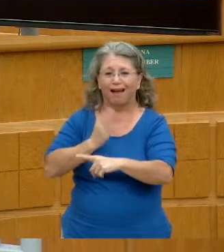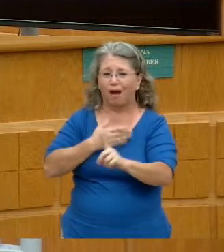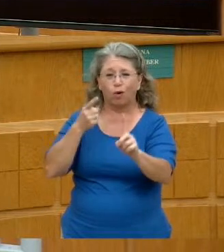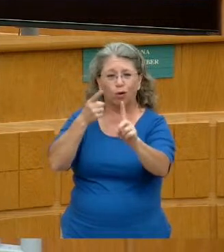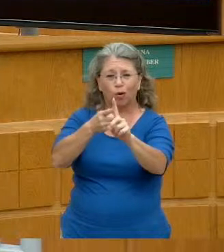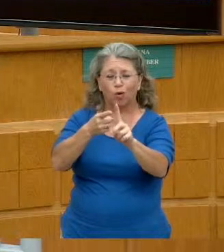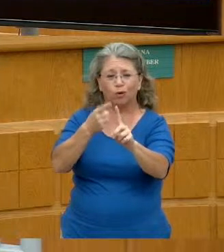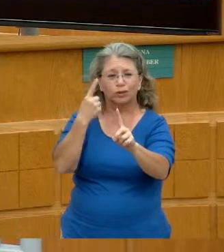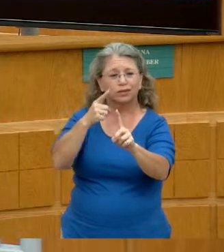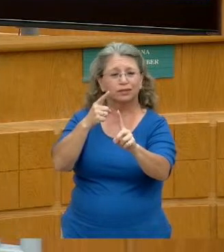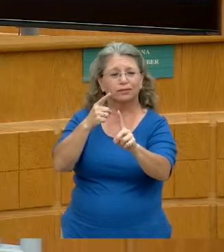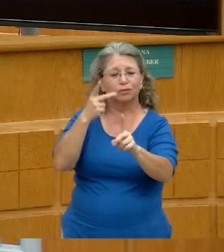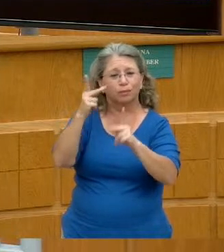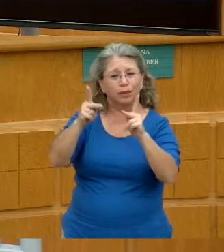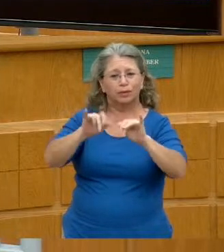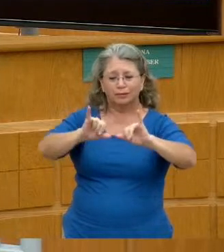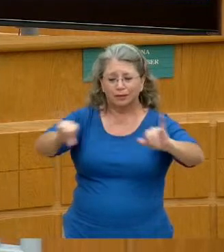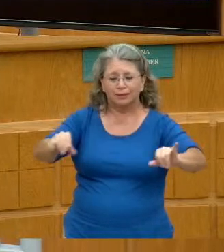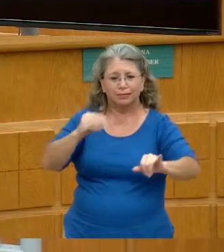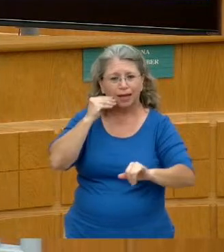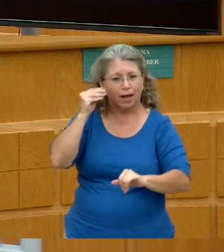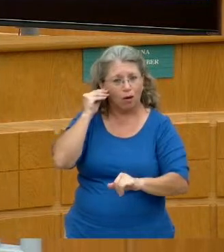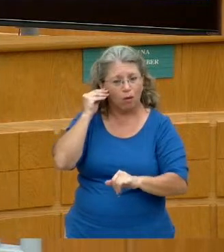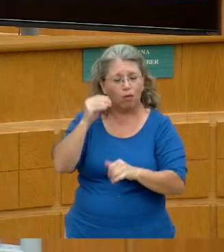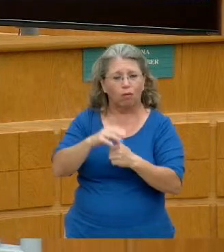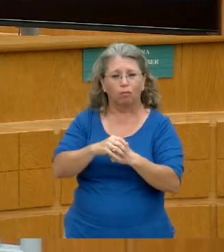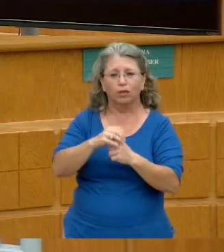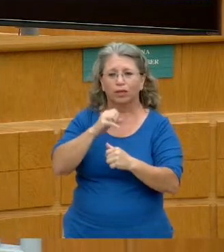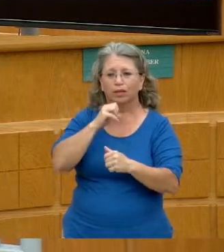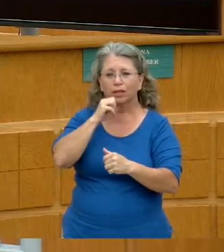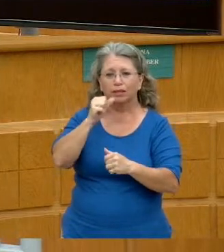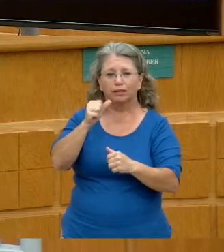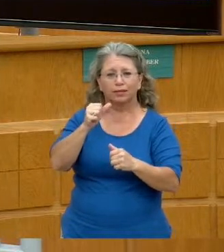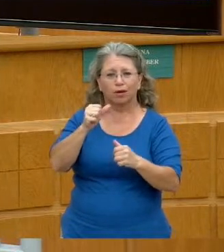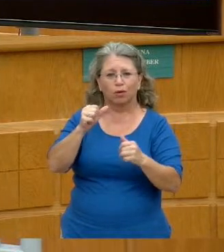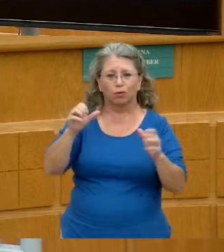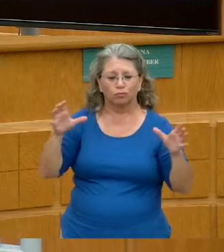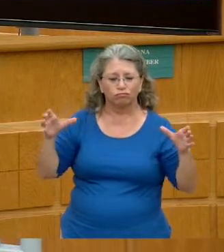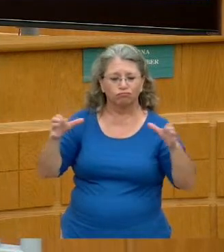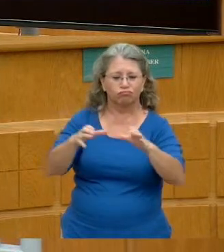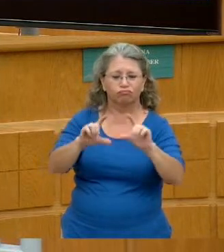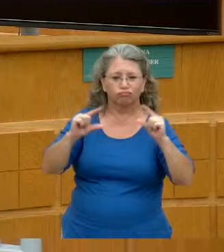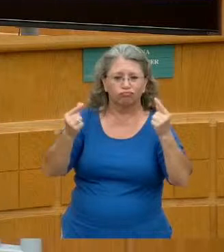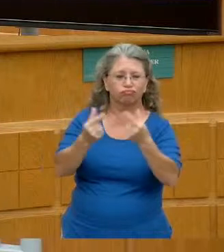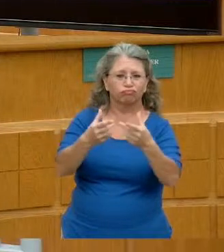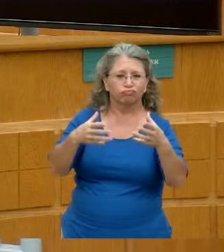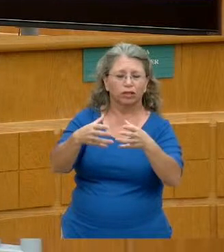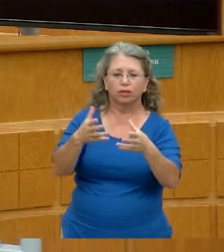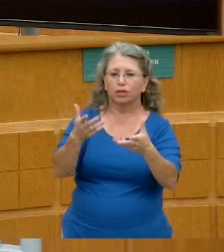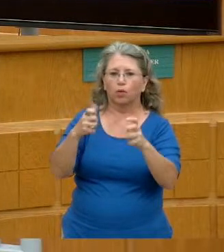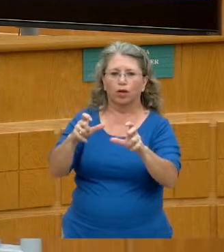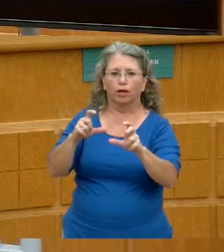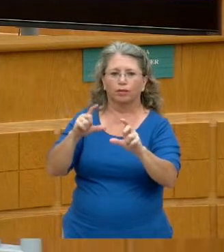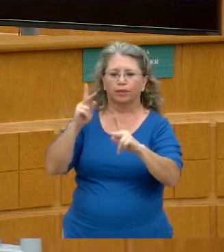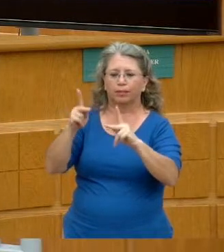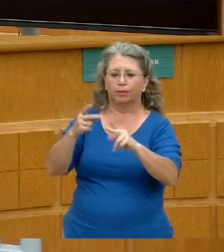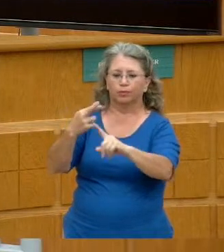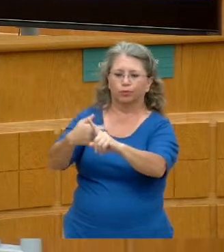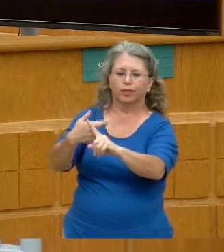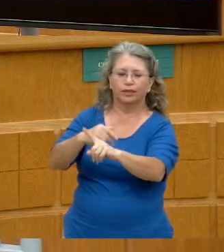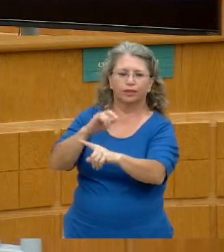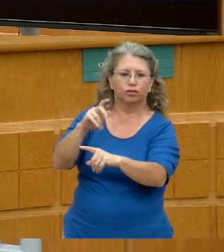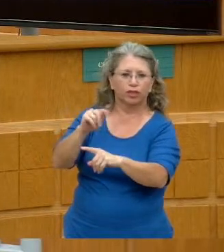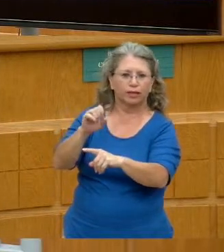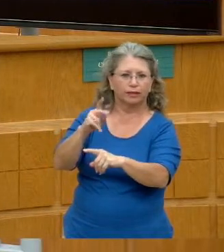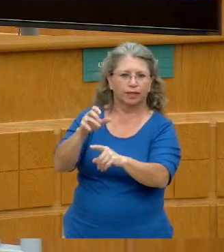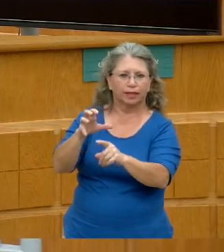at home, keep them away from other people, so we certainly don't want a big group of people on jet skis catching COVID. So